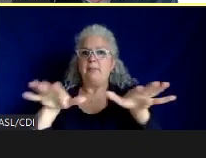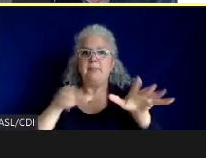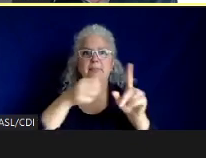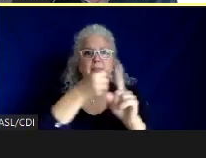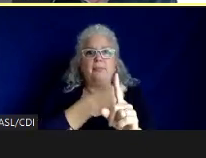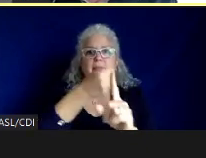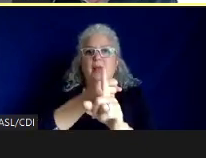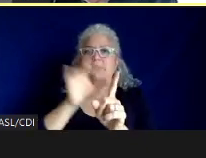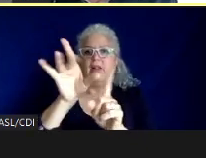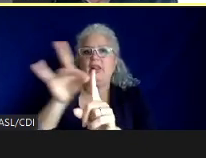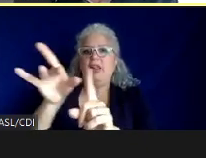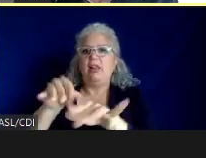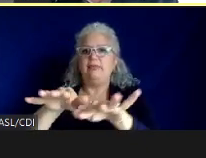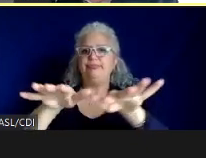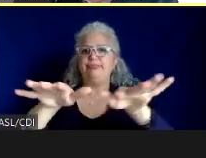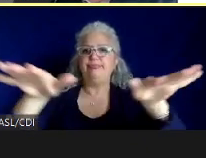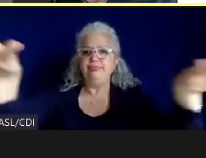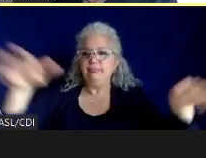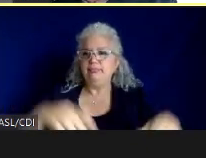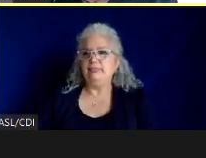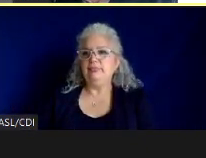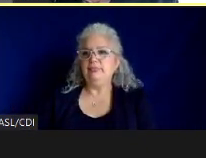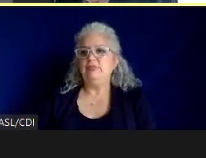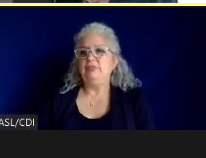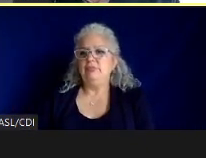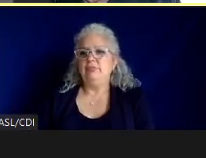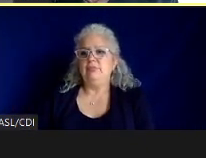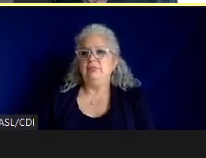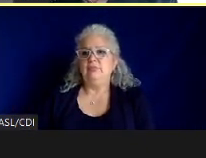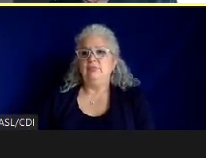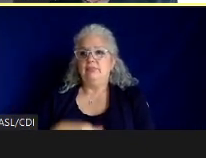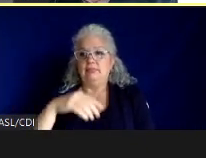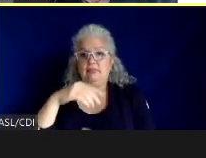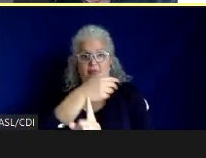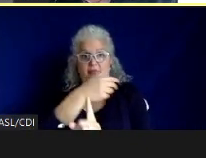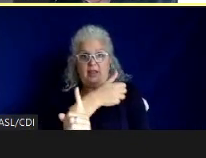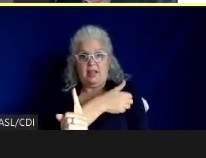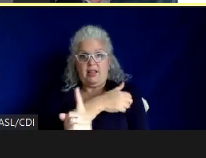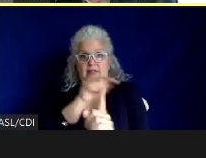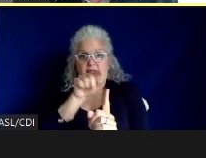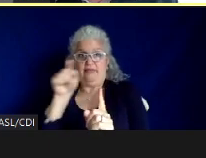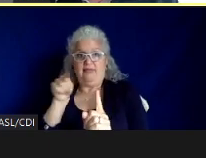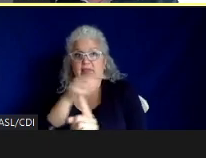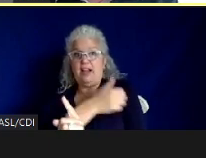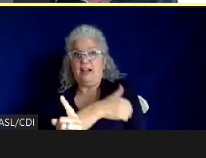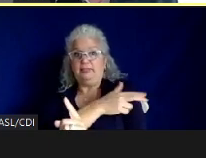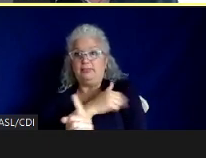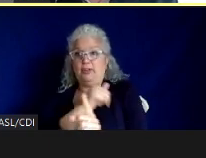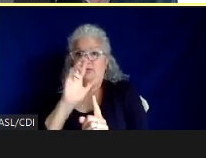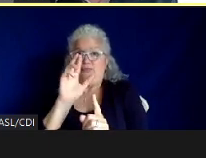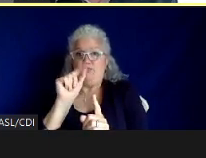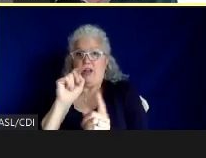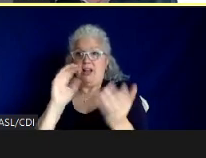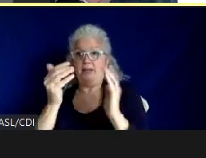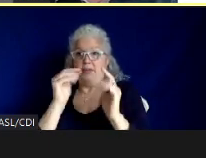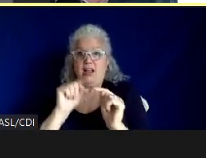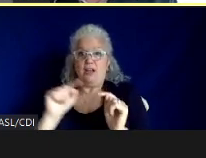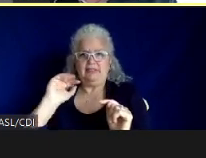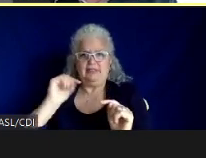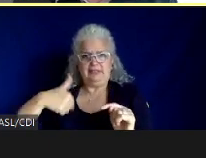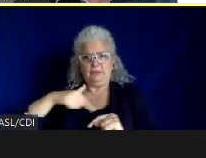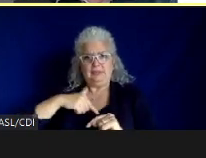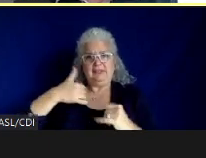are the lowest in the region, every county in the Bay Area is seeing dramatic increases in